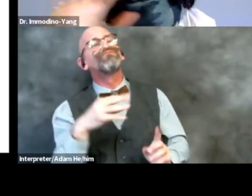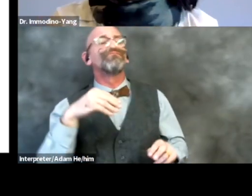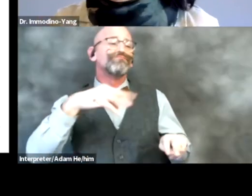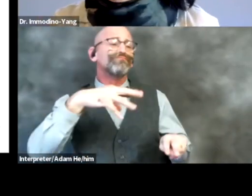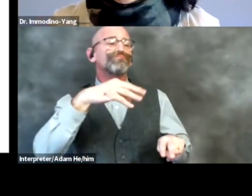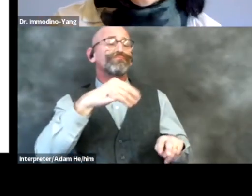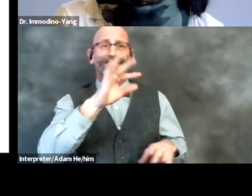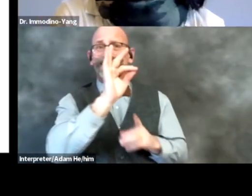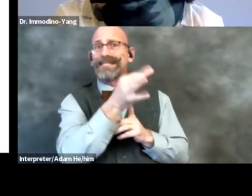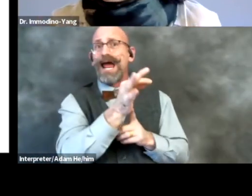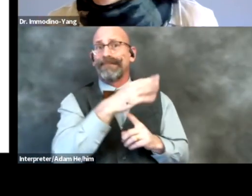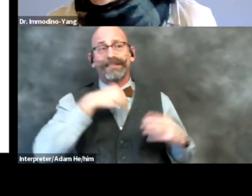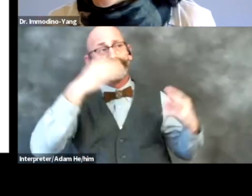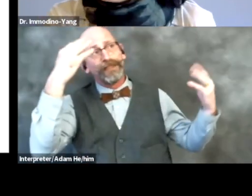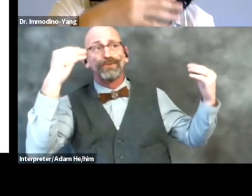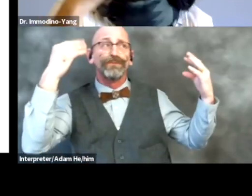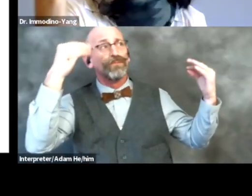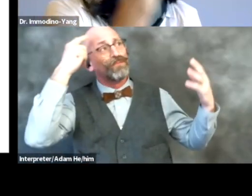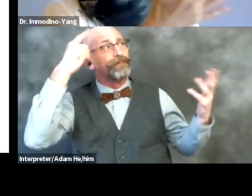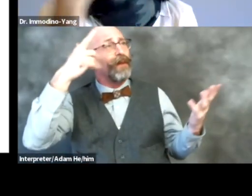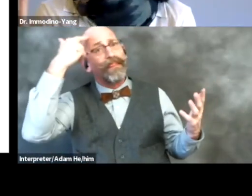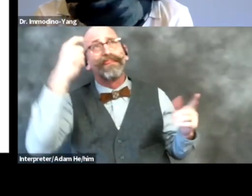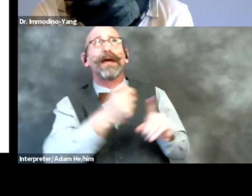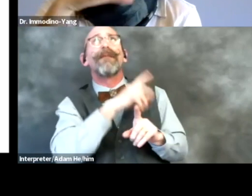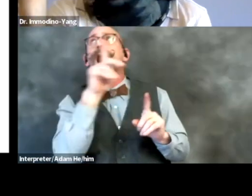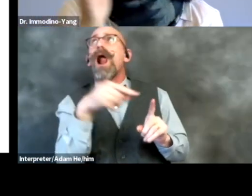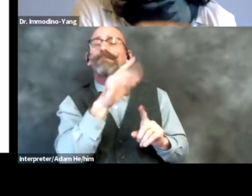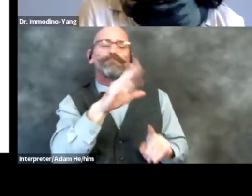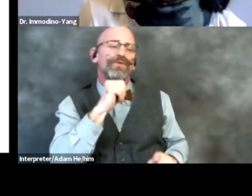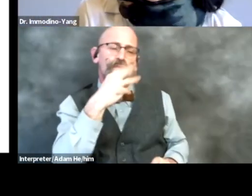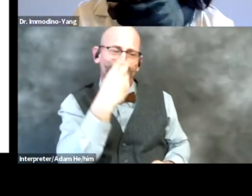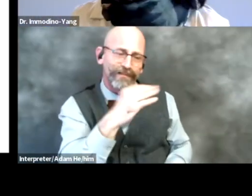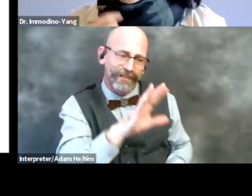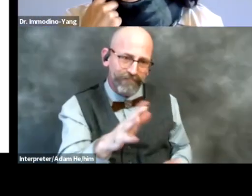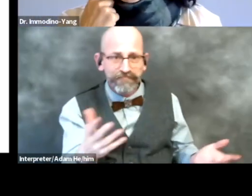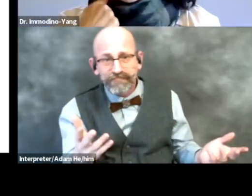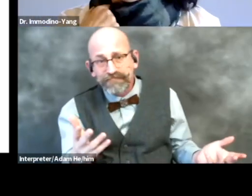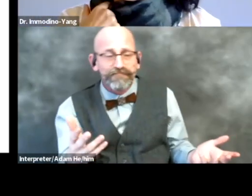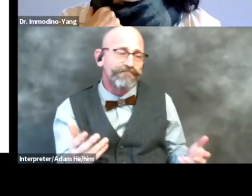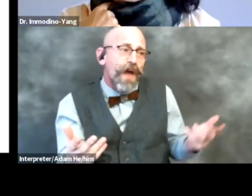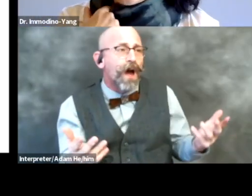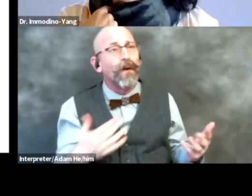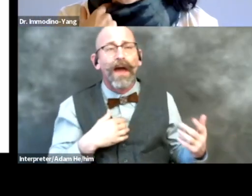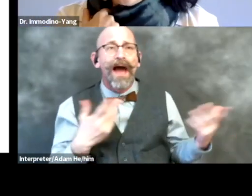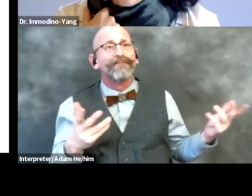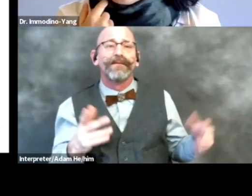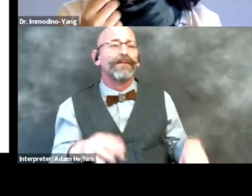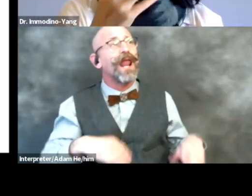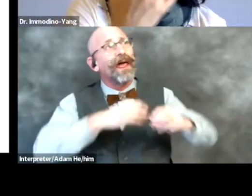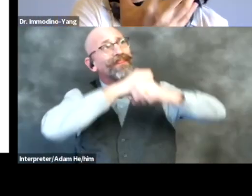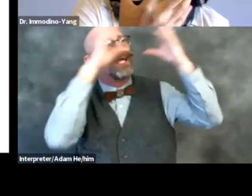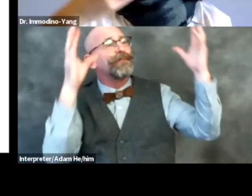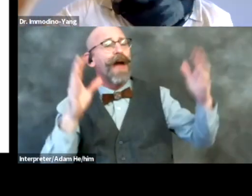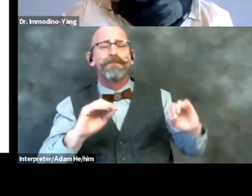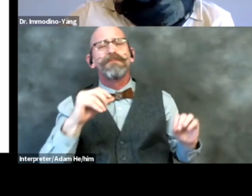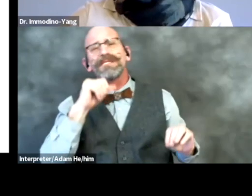your brain. You can think about whatever you want. Please don't fall asleep. Just have a nice nature scene with no people or animals or anything in it, and you can just relax there. And